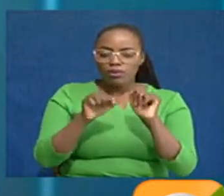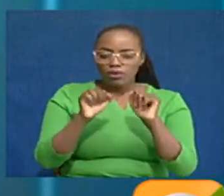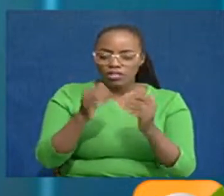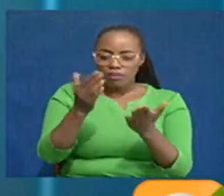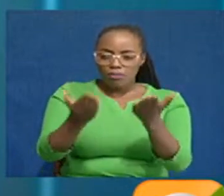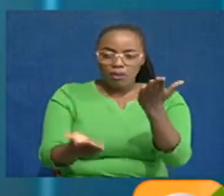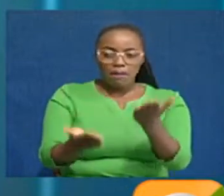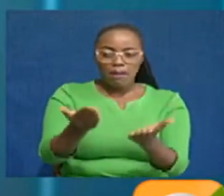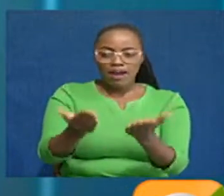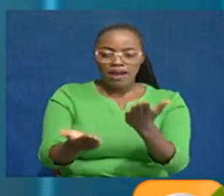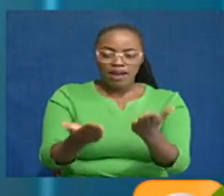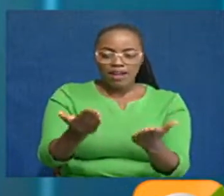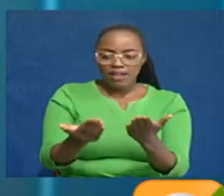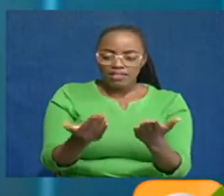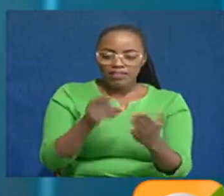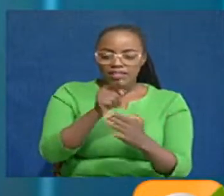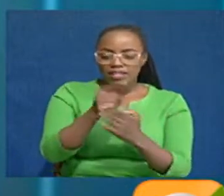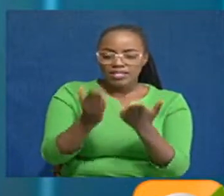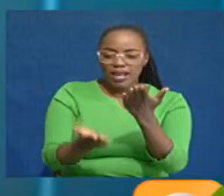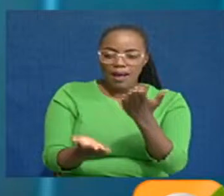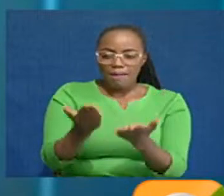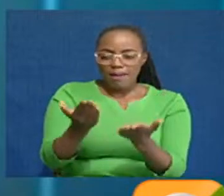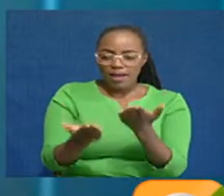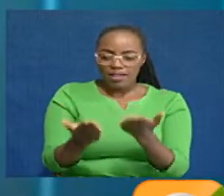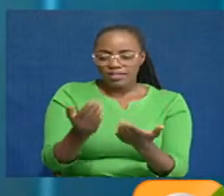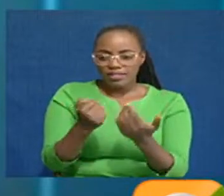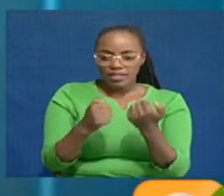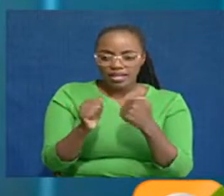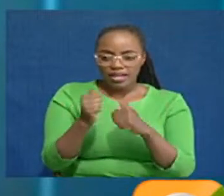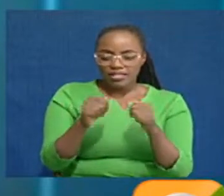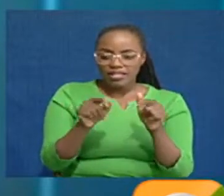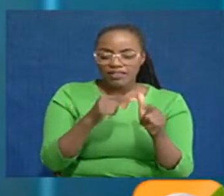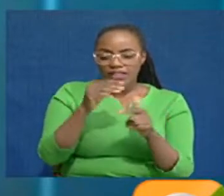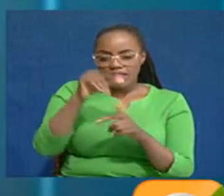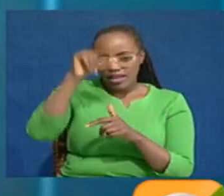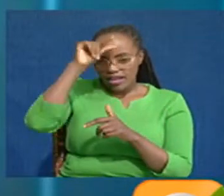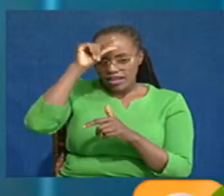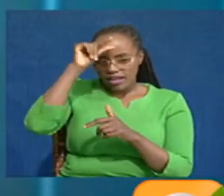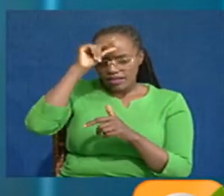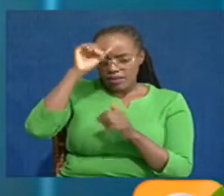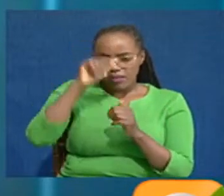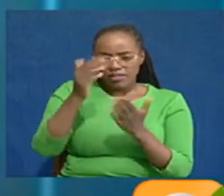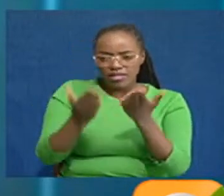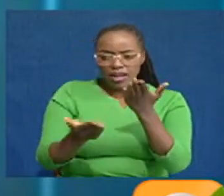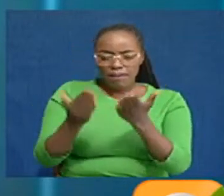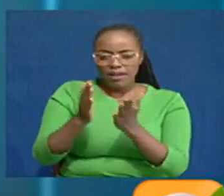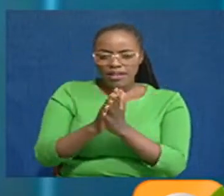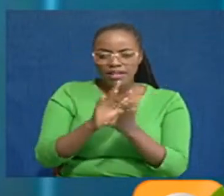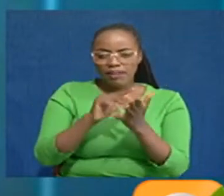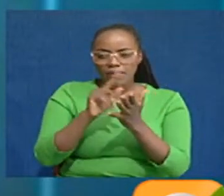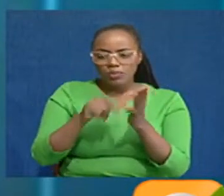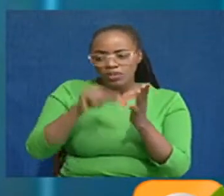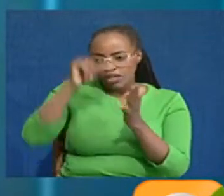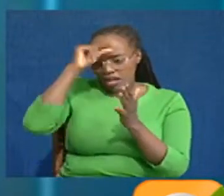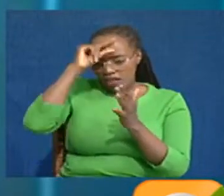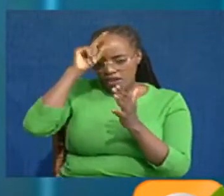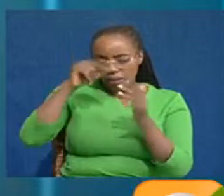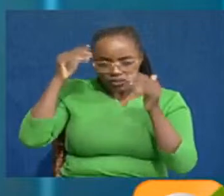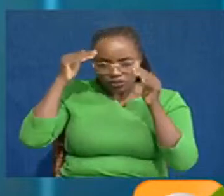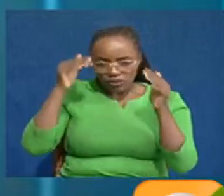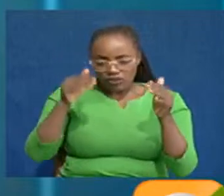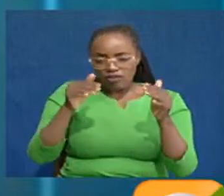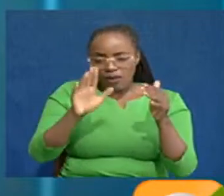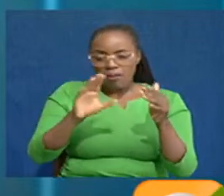balance that, and of course it's really a balancing act. The government has to balance that, which also means that the government has to look at its